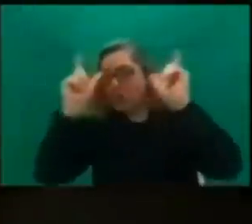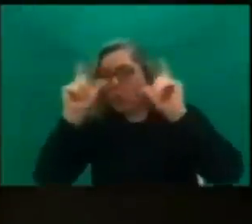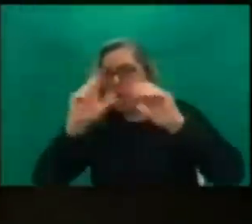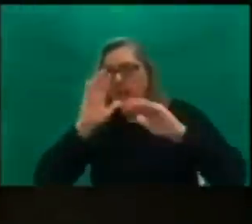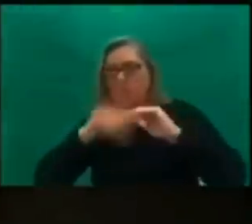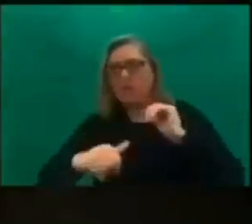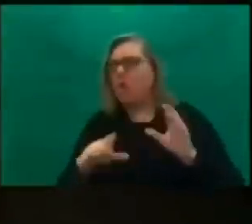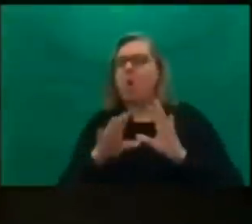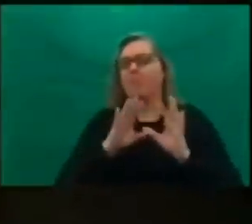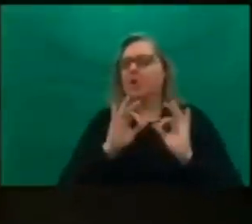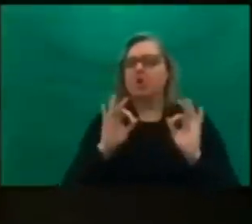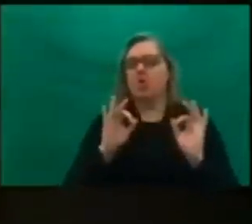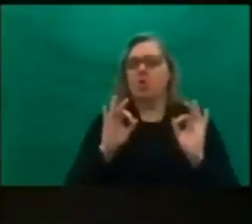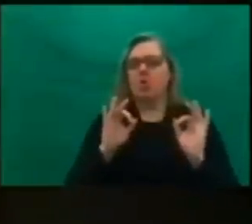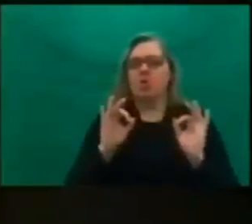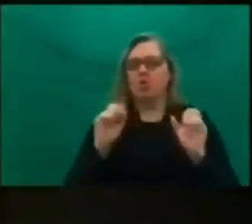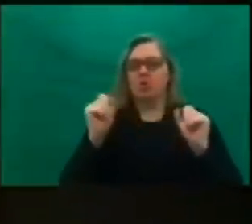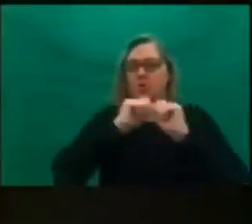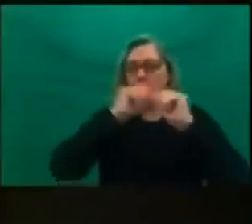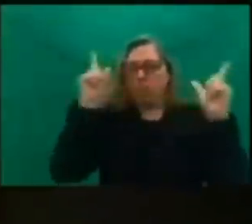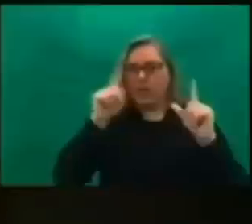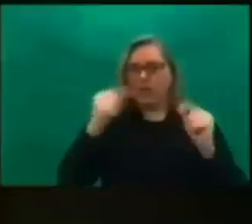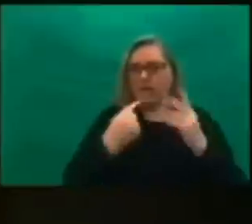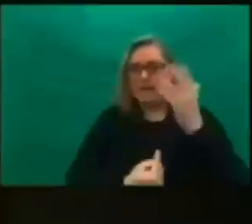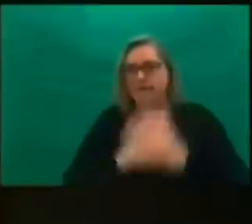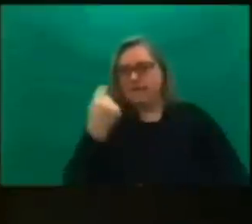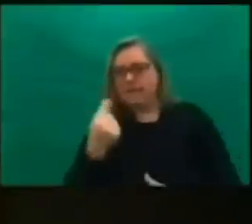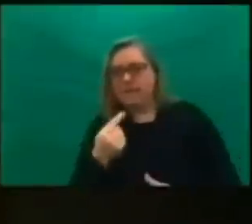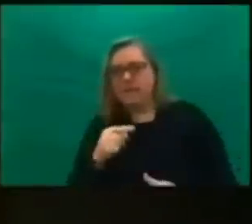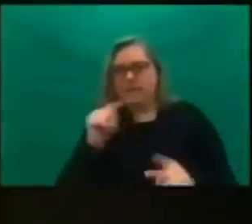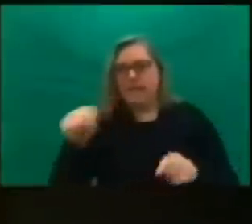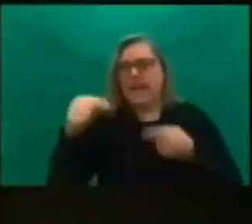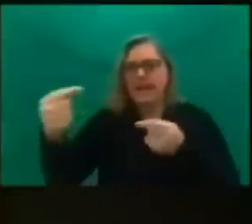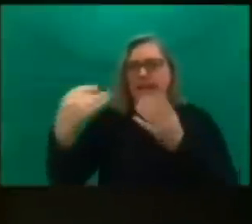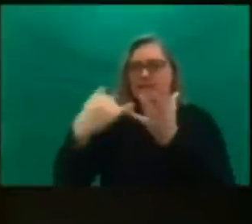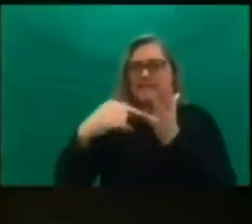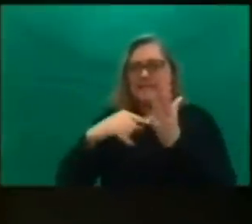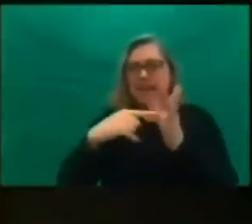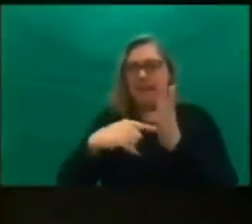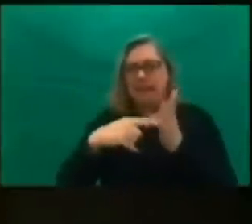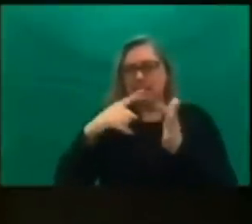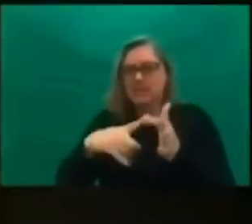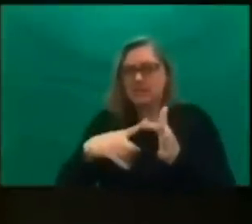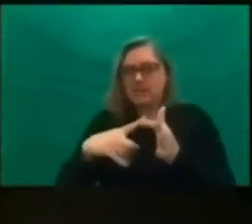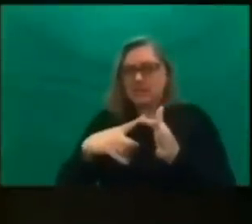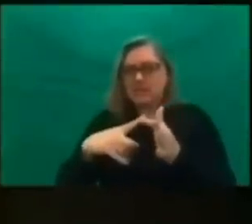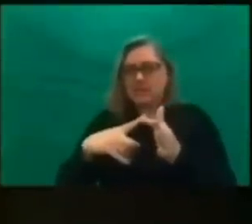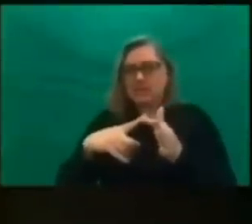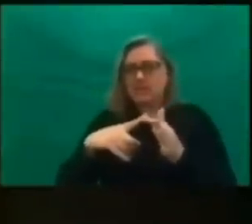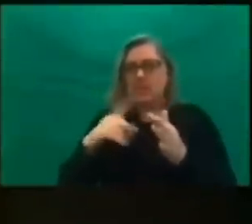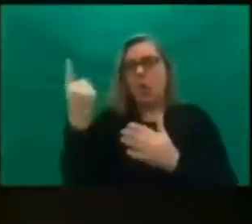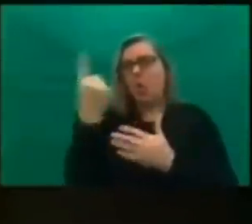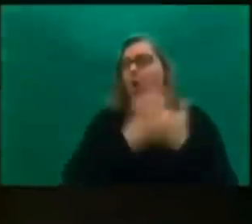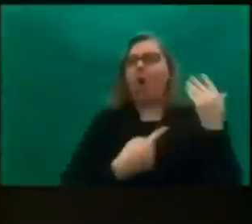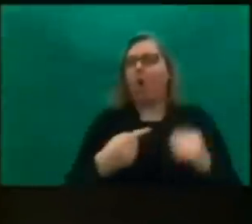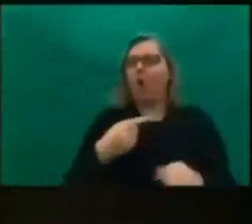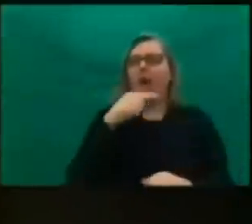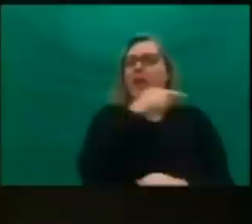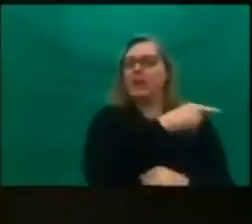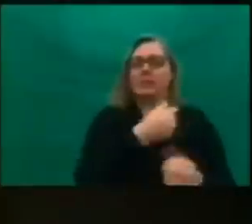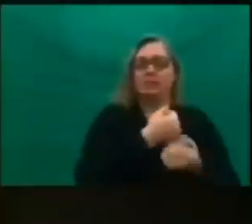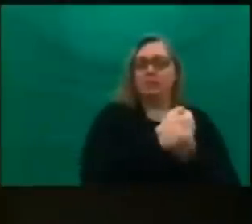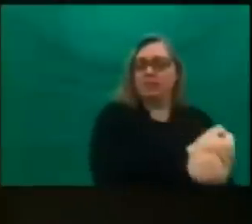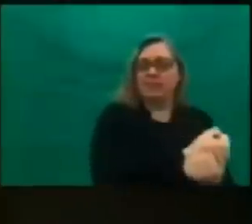not aware of any cause of action against the state except for the matter of the prisoner